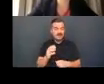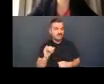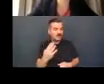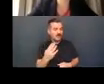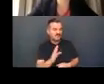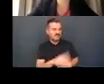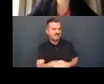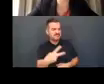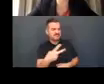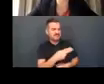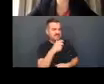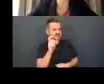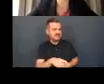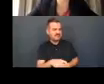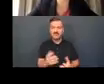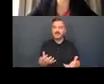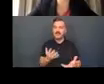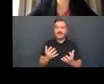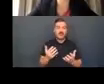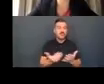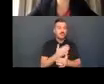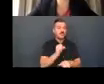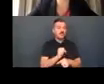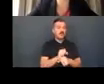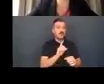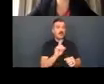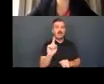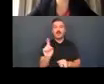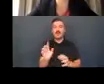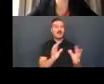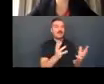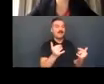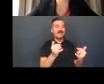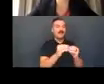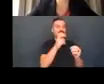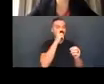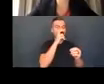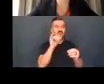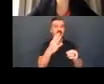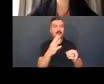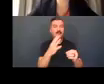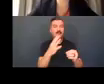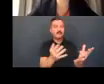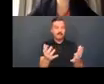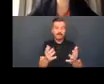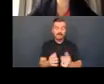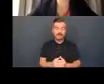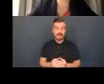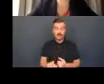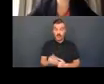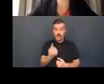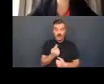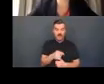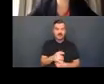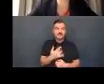restrictions and struggled to find new work in the newly tightened job market. One participant expressed significant distress